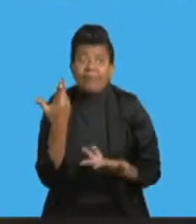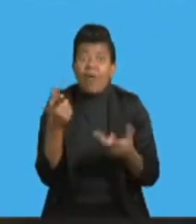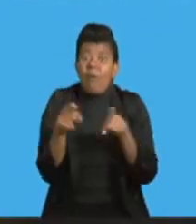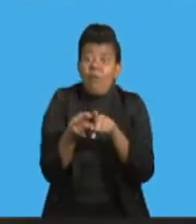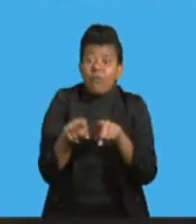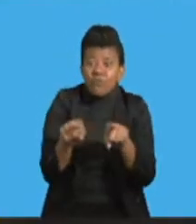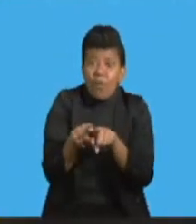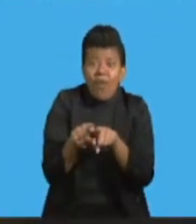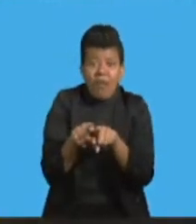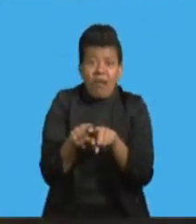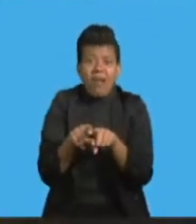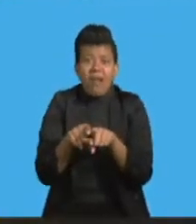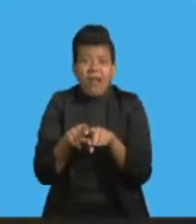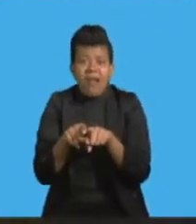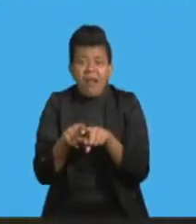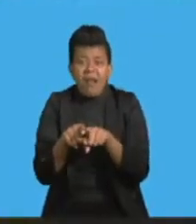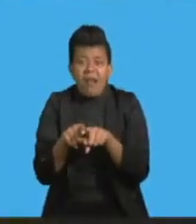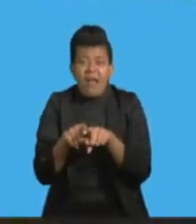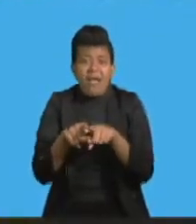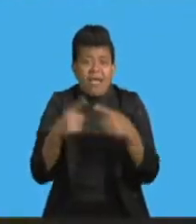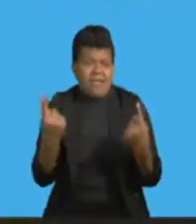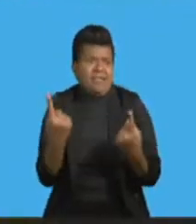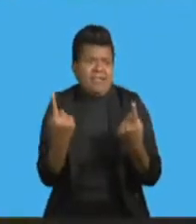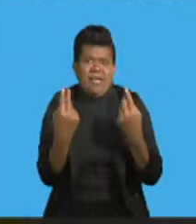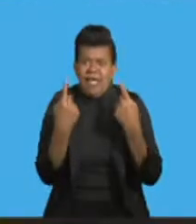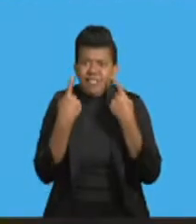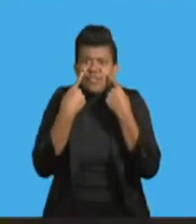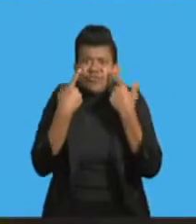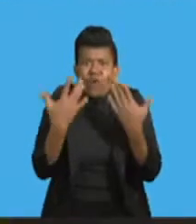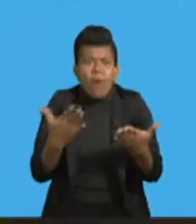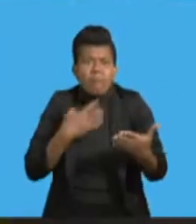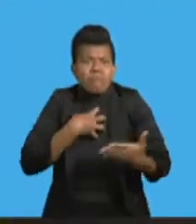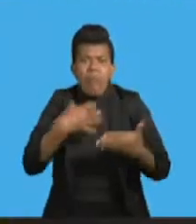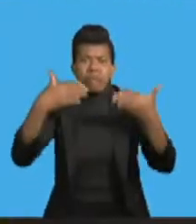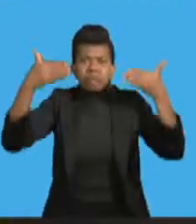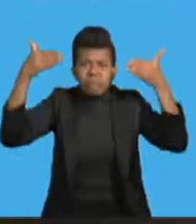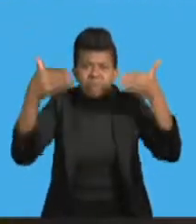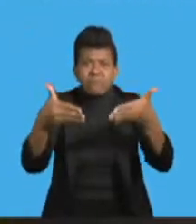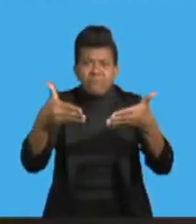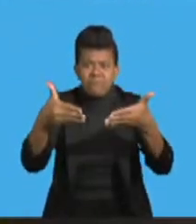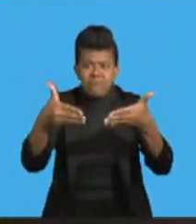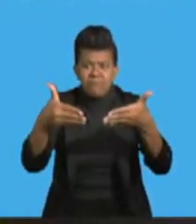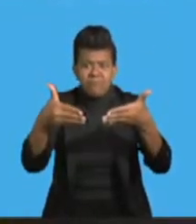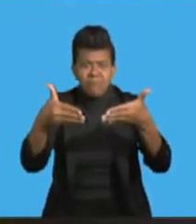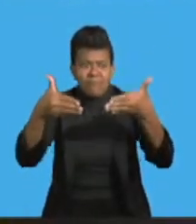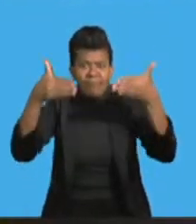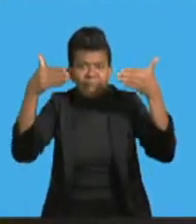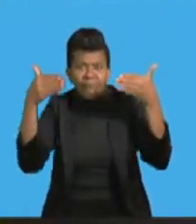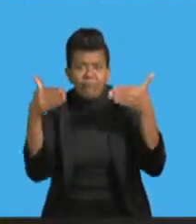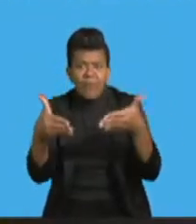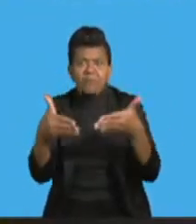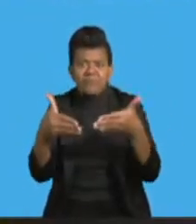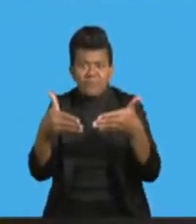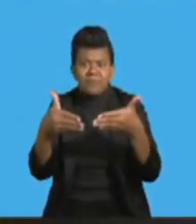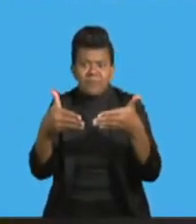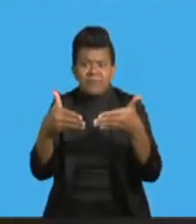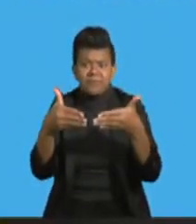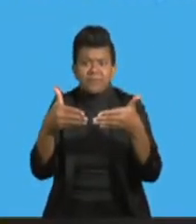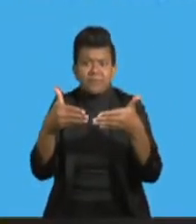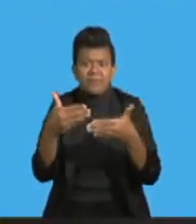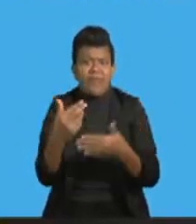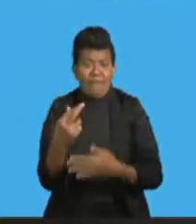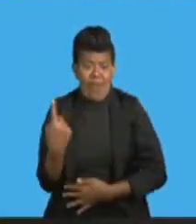in place basically a more focused route on how we as a government and as a